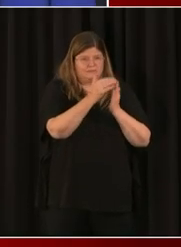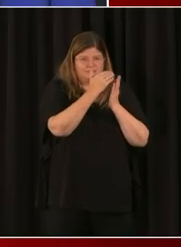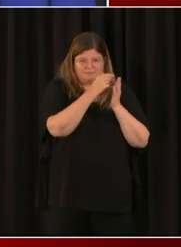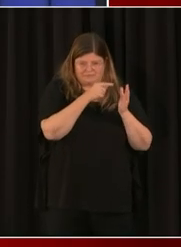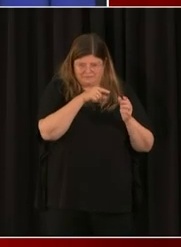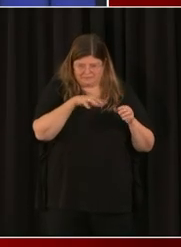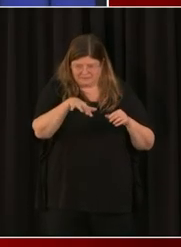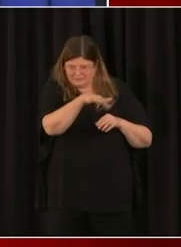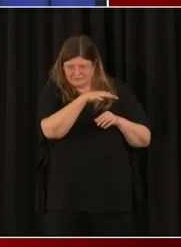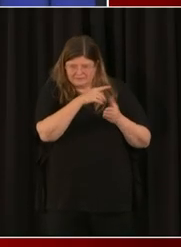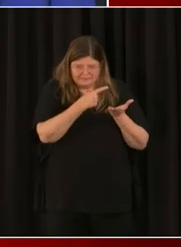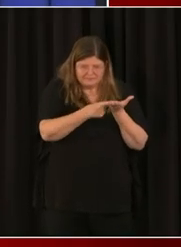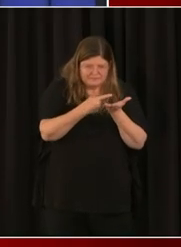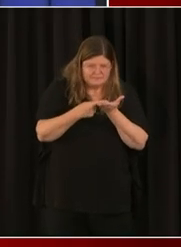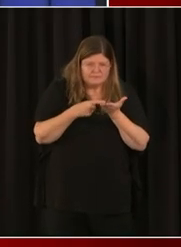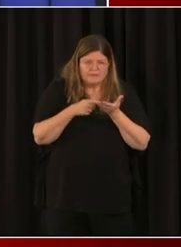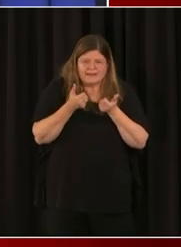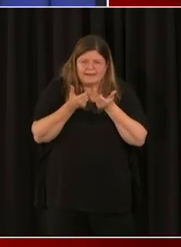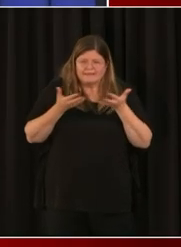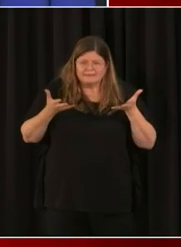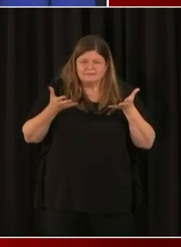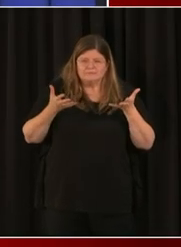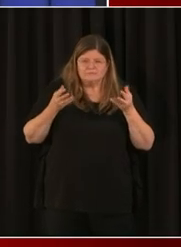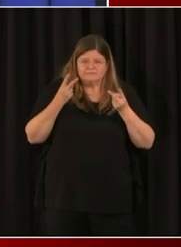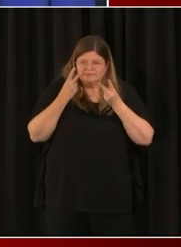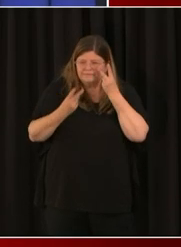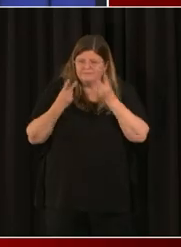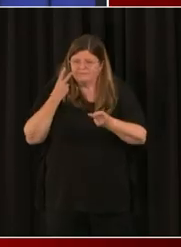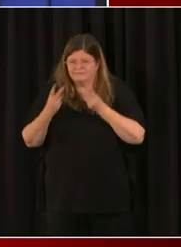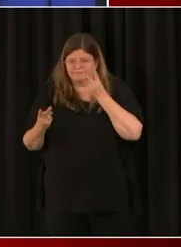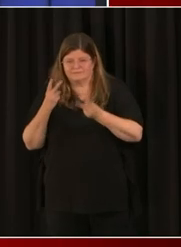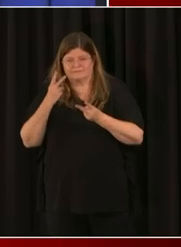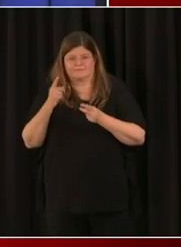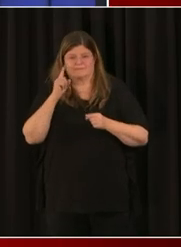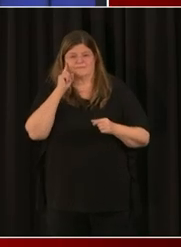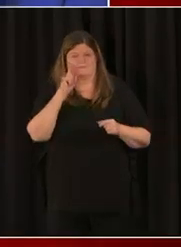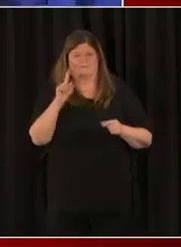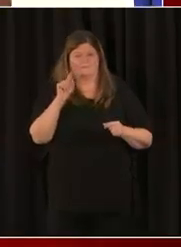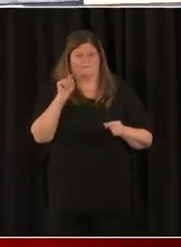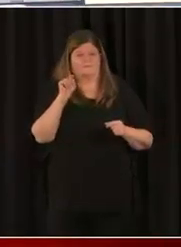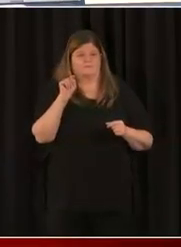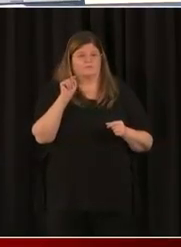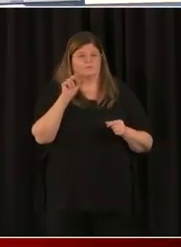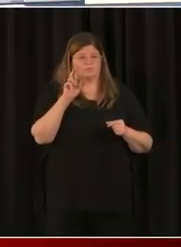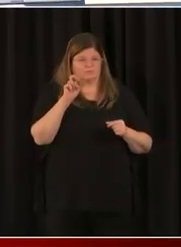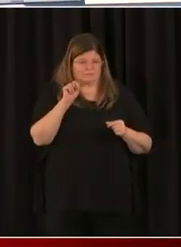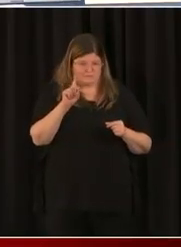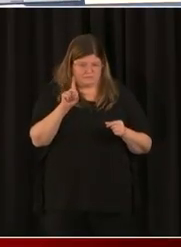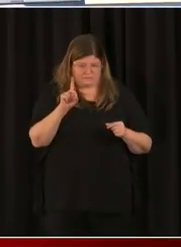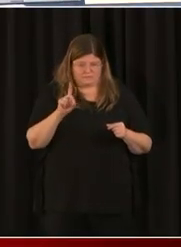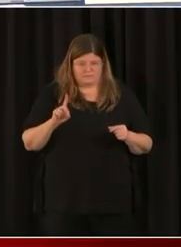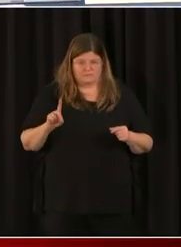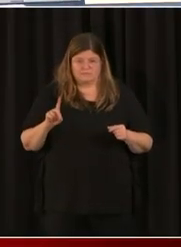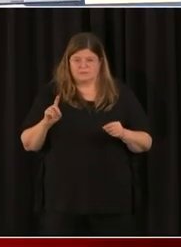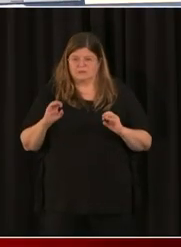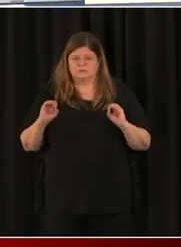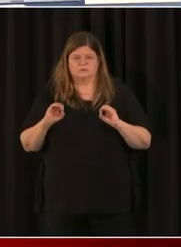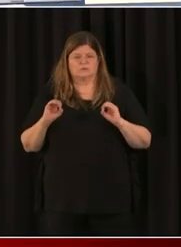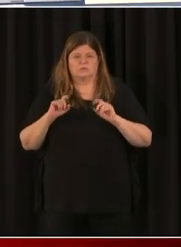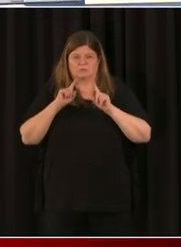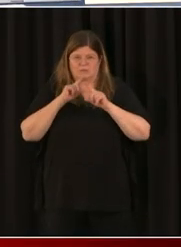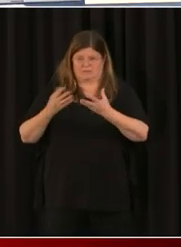leads to be able to get anything that they are seeing in terms of trends, but nothing has been reported to us that